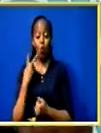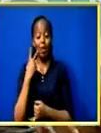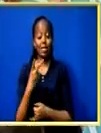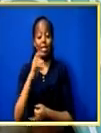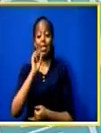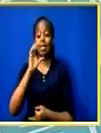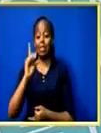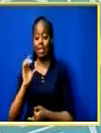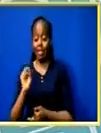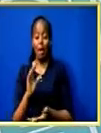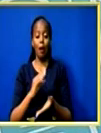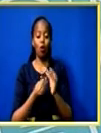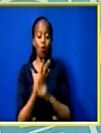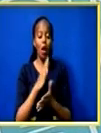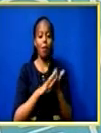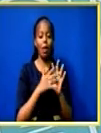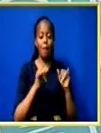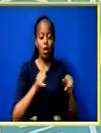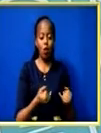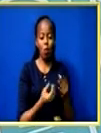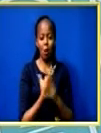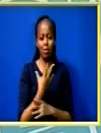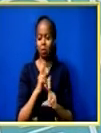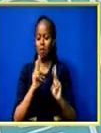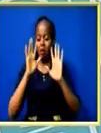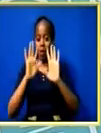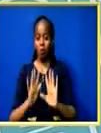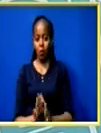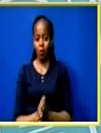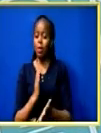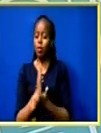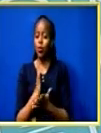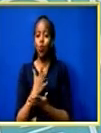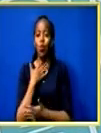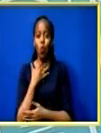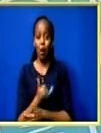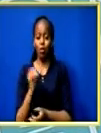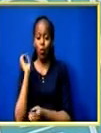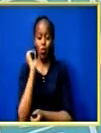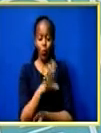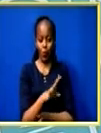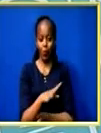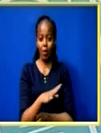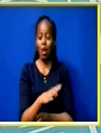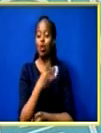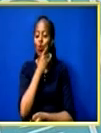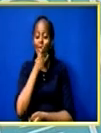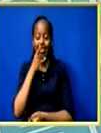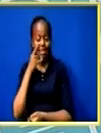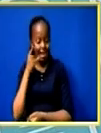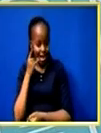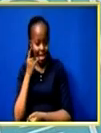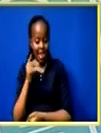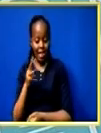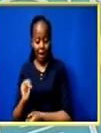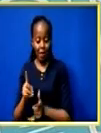germinate into new plants. plants. So they're very important. As much as we want to throw them away, you dry them somewhere,